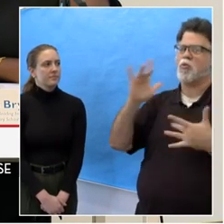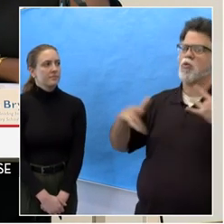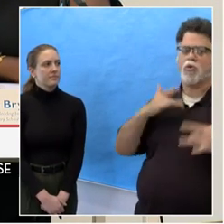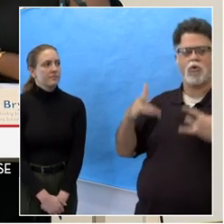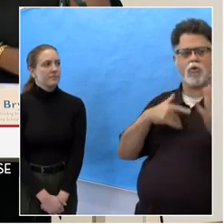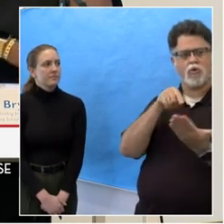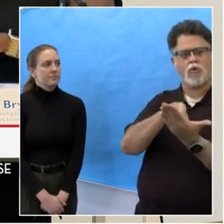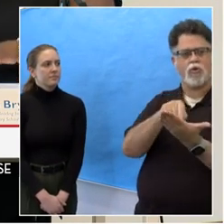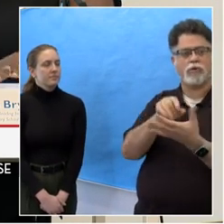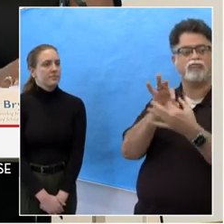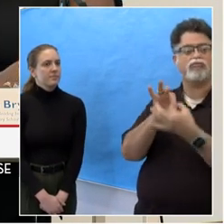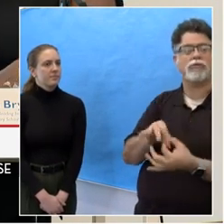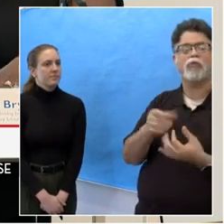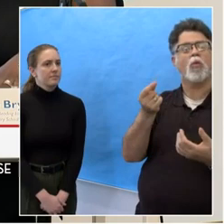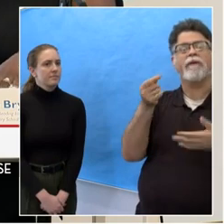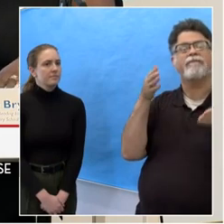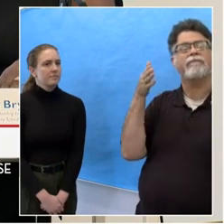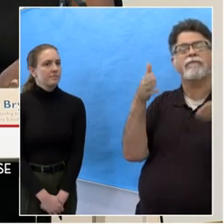by educators.